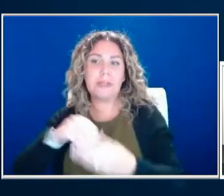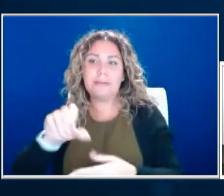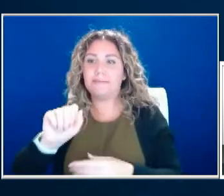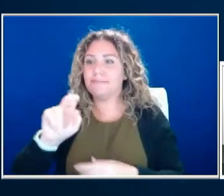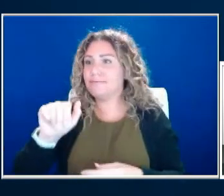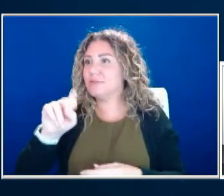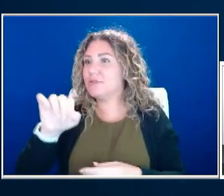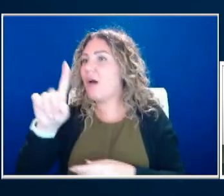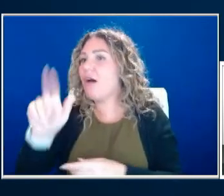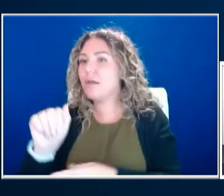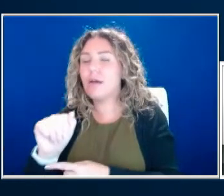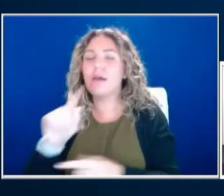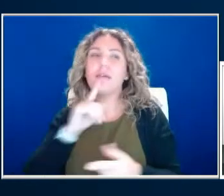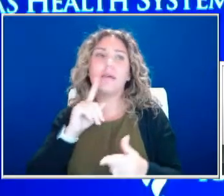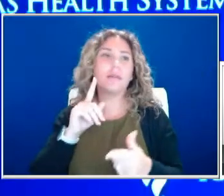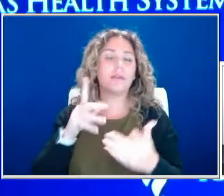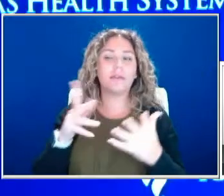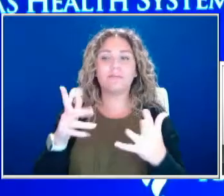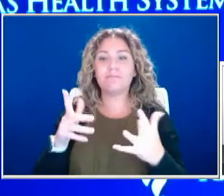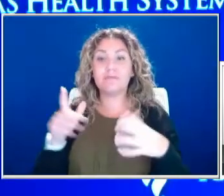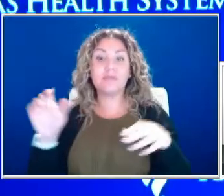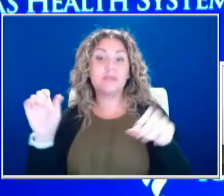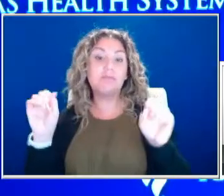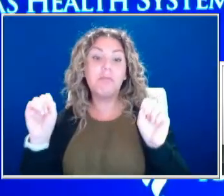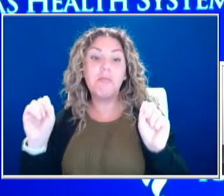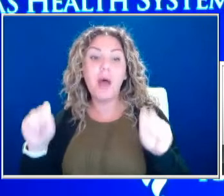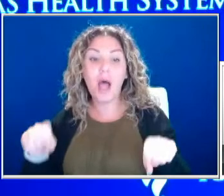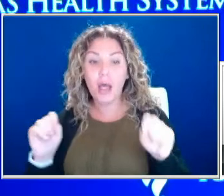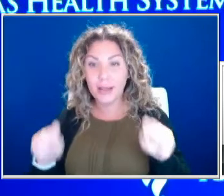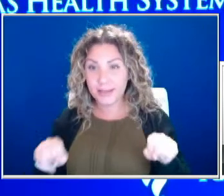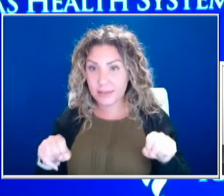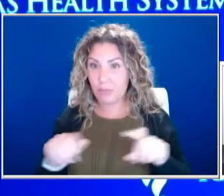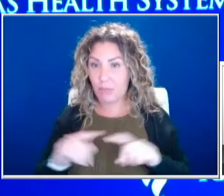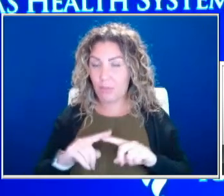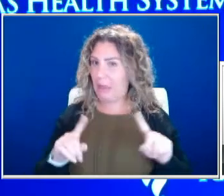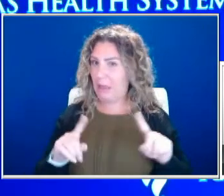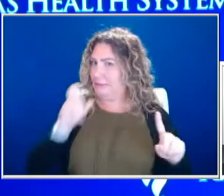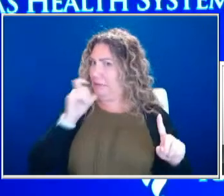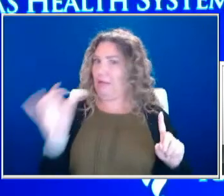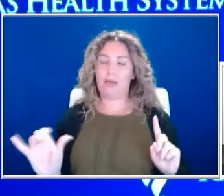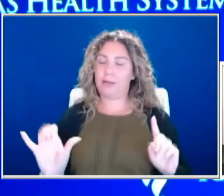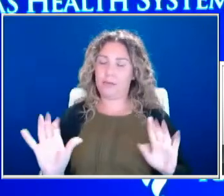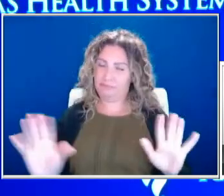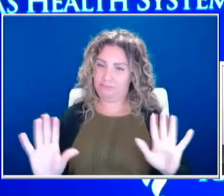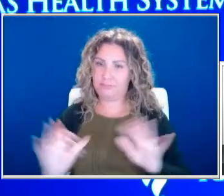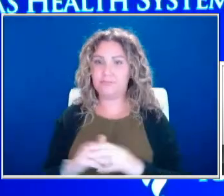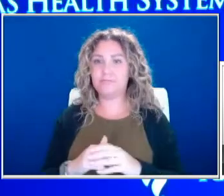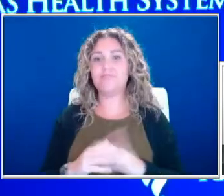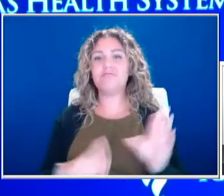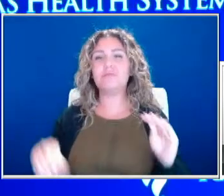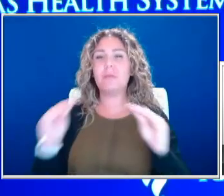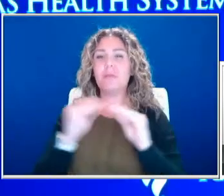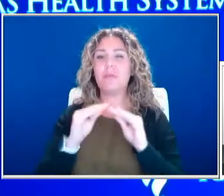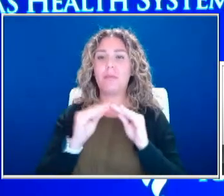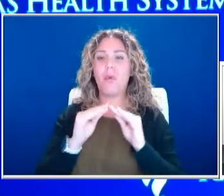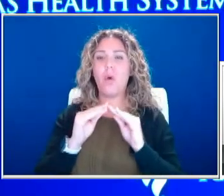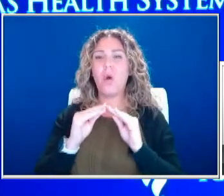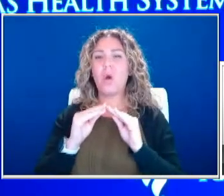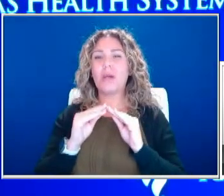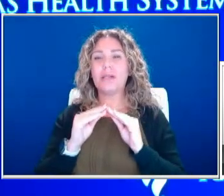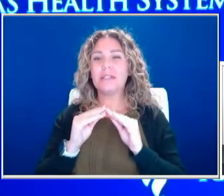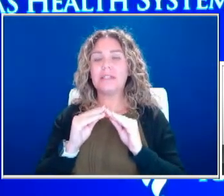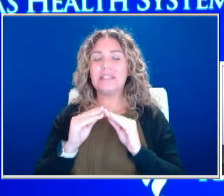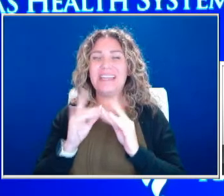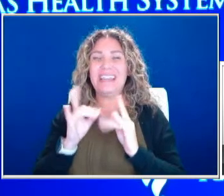like that? Talk us through it. It's certainly plausible, but it's highly unlikely. Again, you are going to be doing more of that intimate